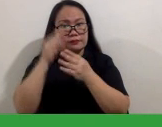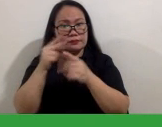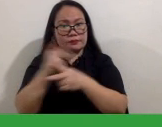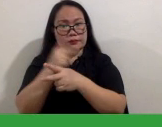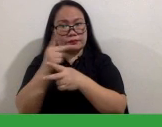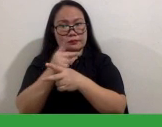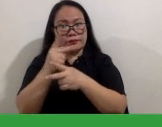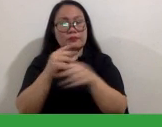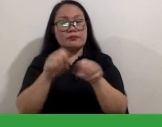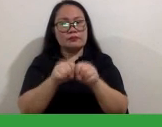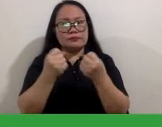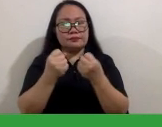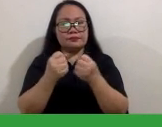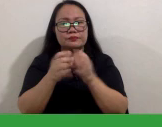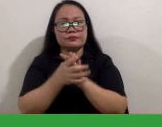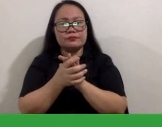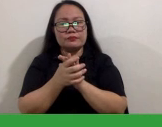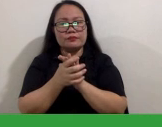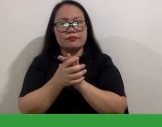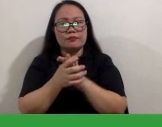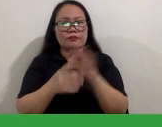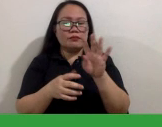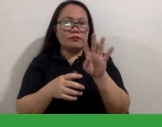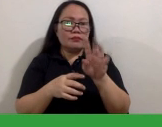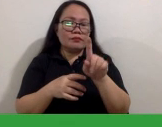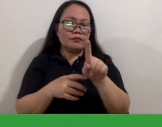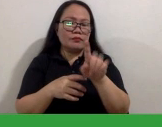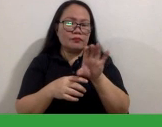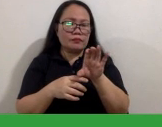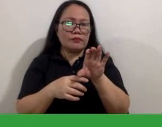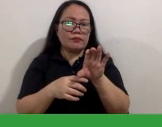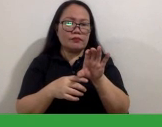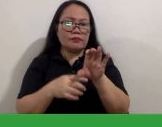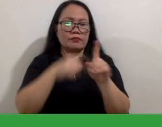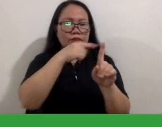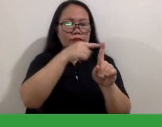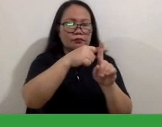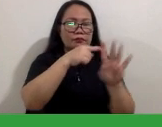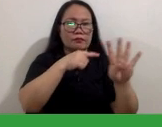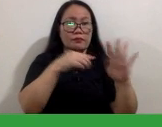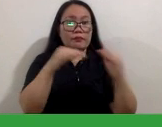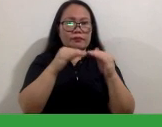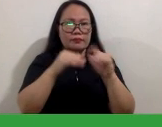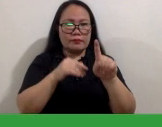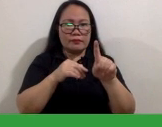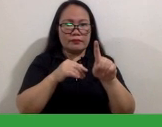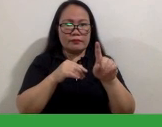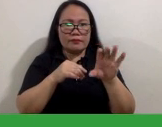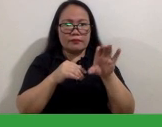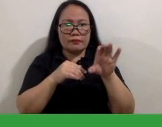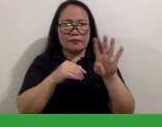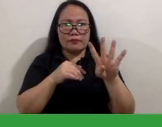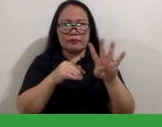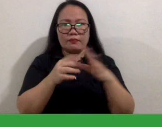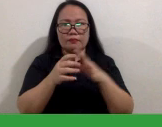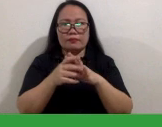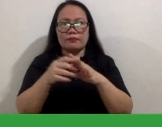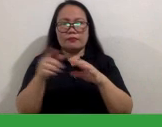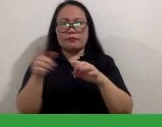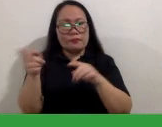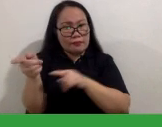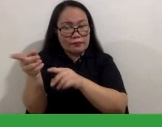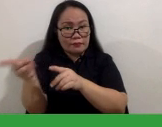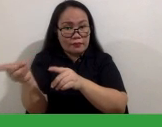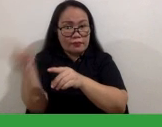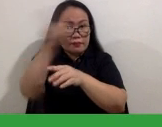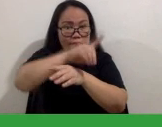so 7 times 100 plus 4, since 100 plus 4 is 104. So we have 7 times